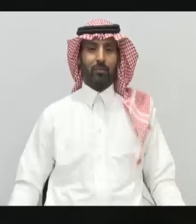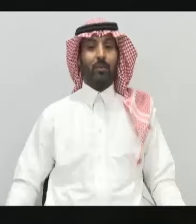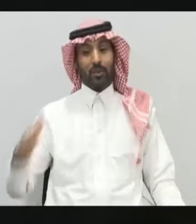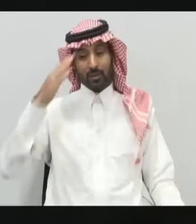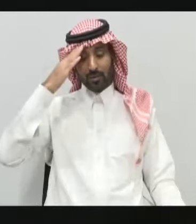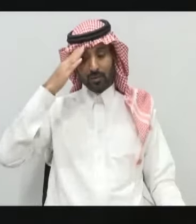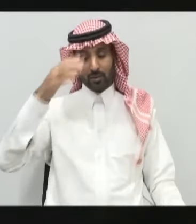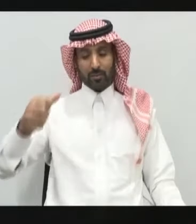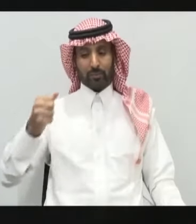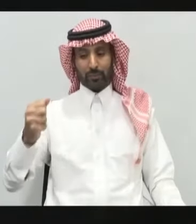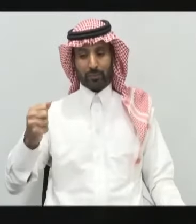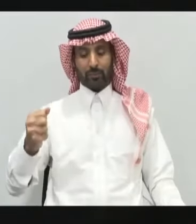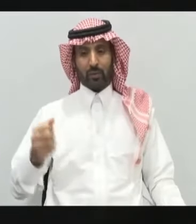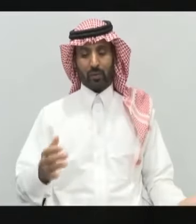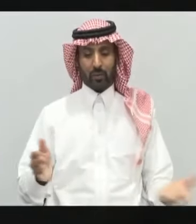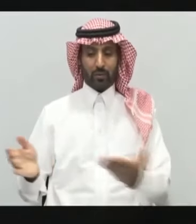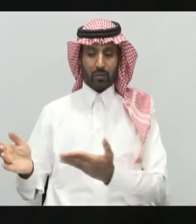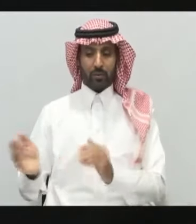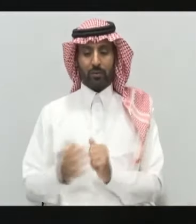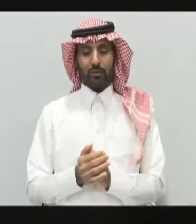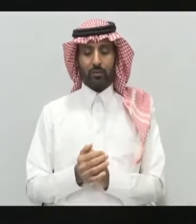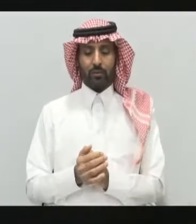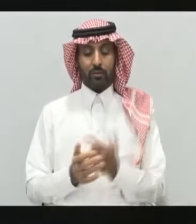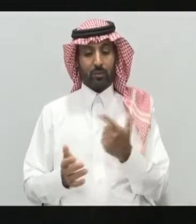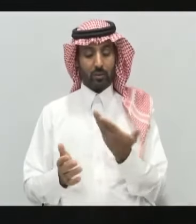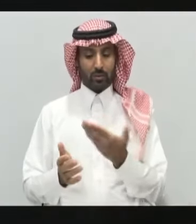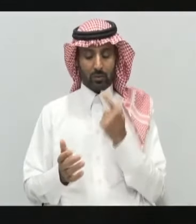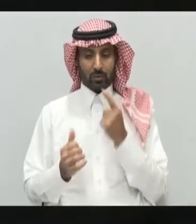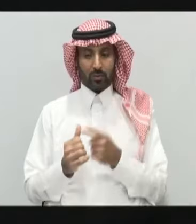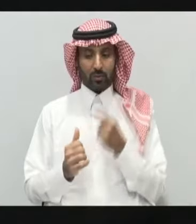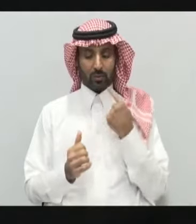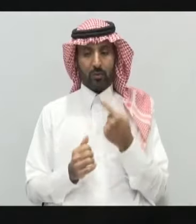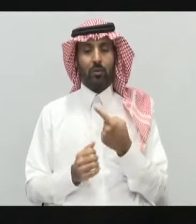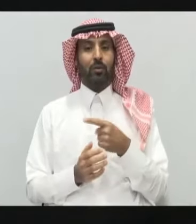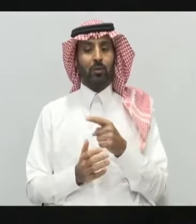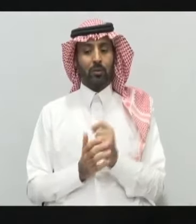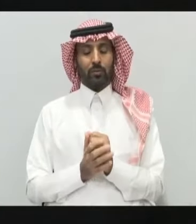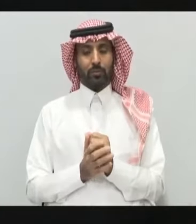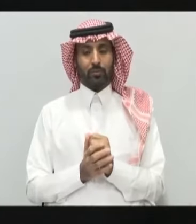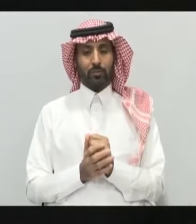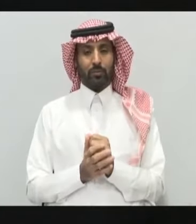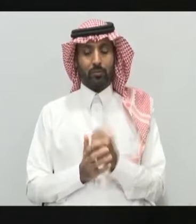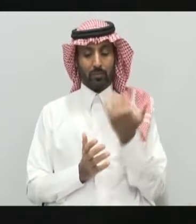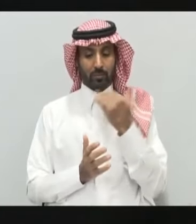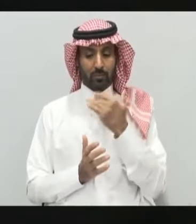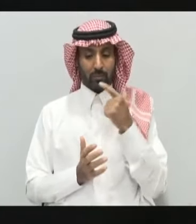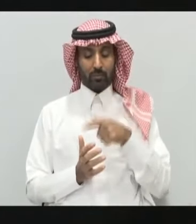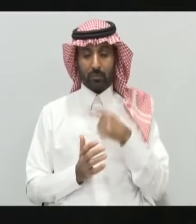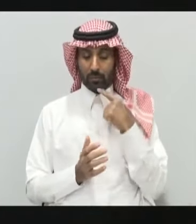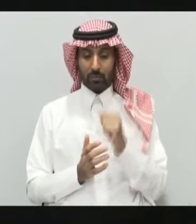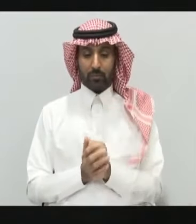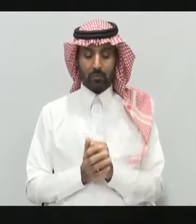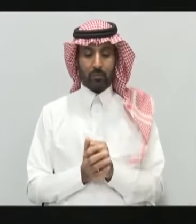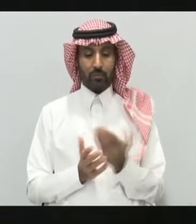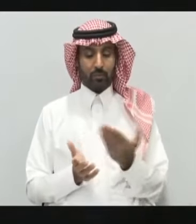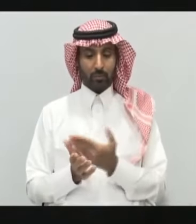Assalamu alaikum wa rahmatullahi wa barakatuh. Welcome everyone in today's class for the first intermediate grade. Our textbook is Super Goal